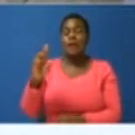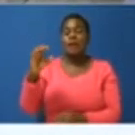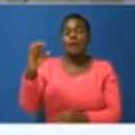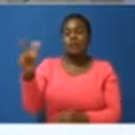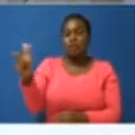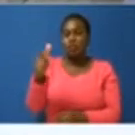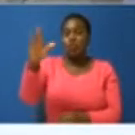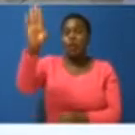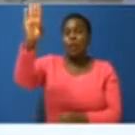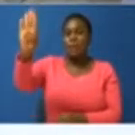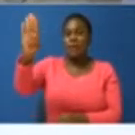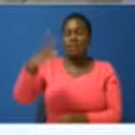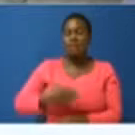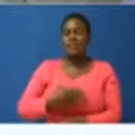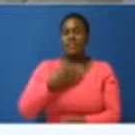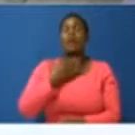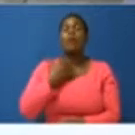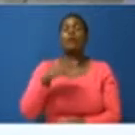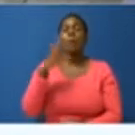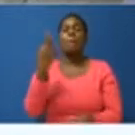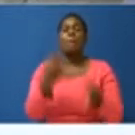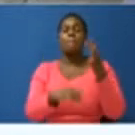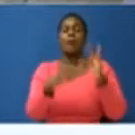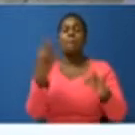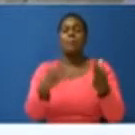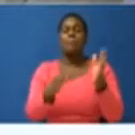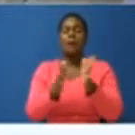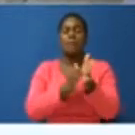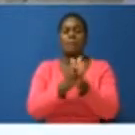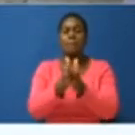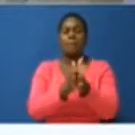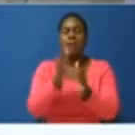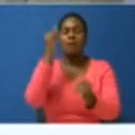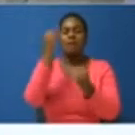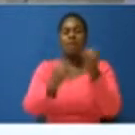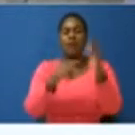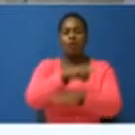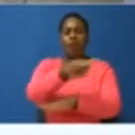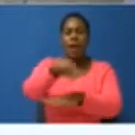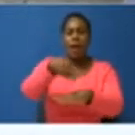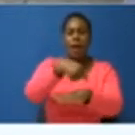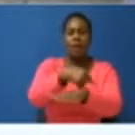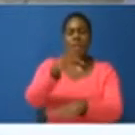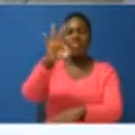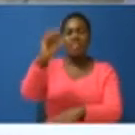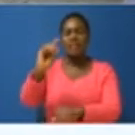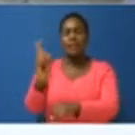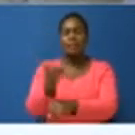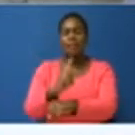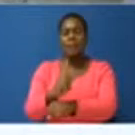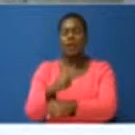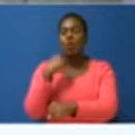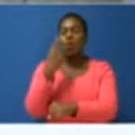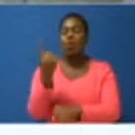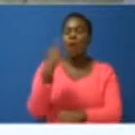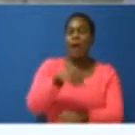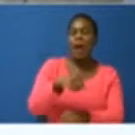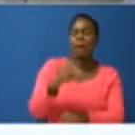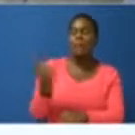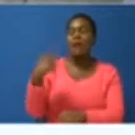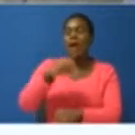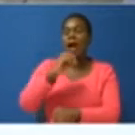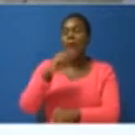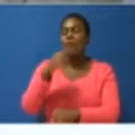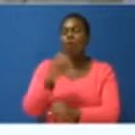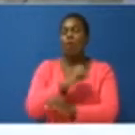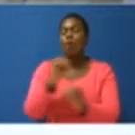guests are stand by to analyze what has been a very interesting last hour and a half or so uh who showed up here and who did not show up